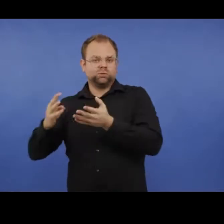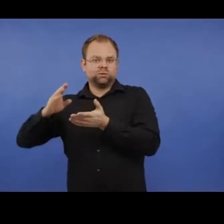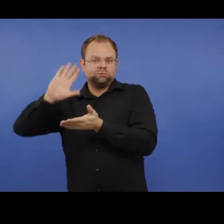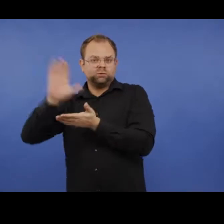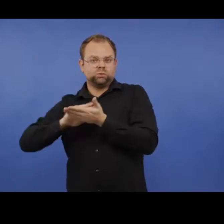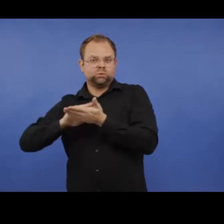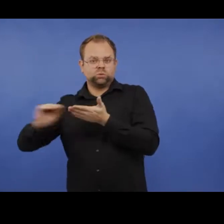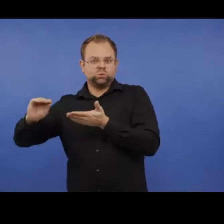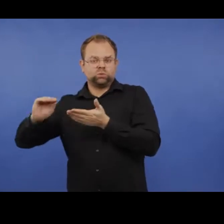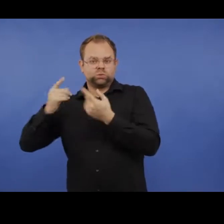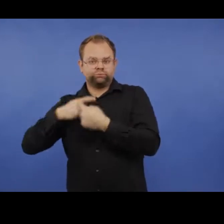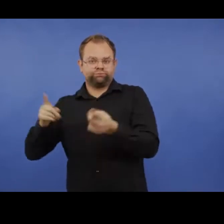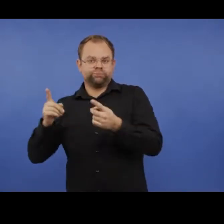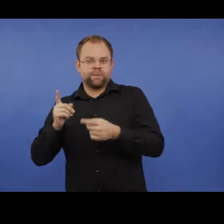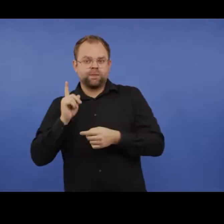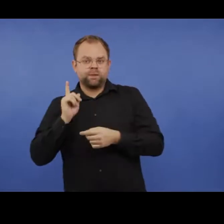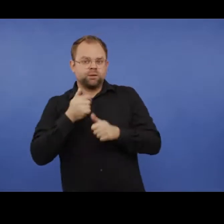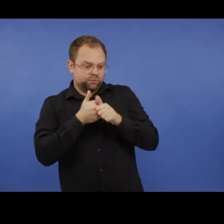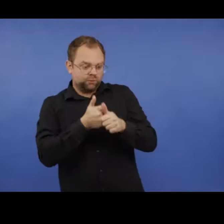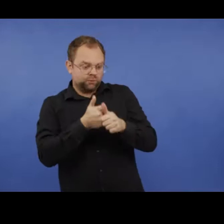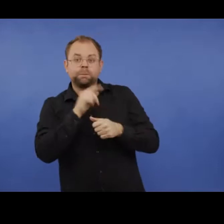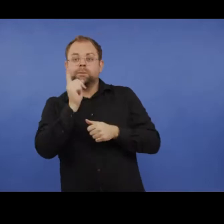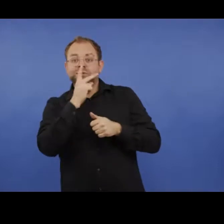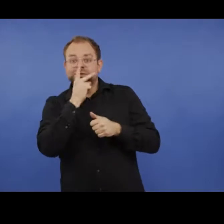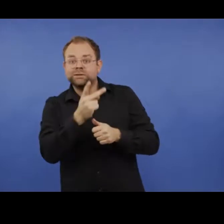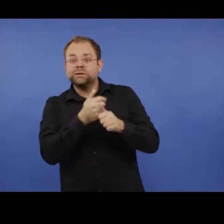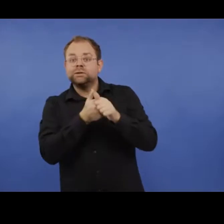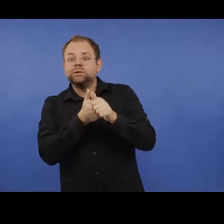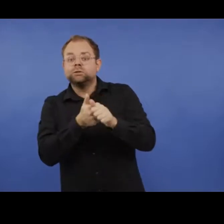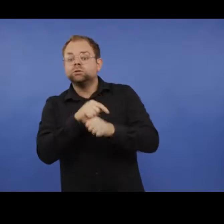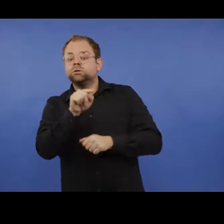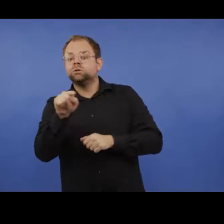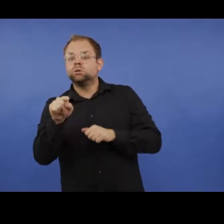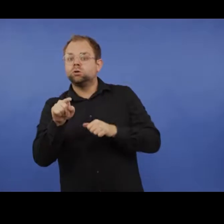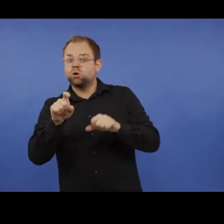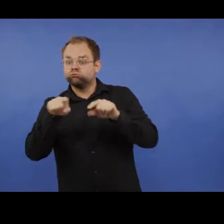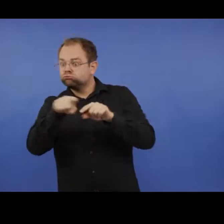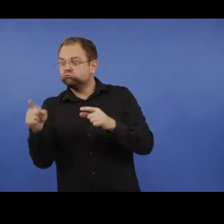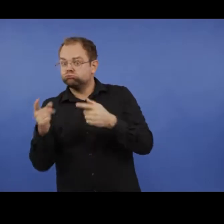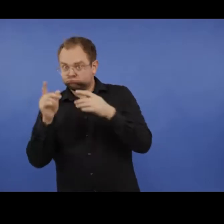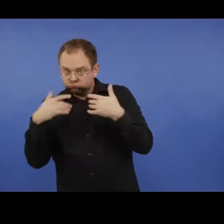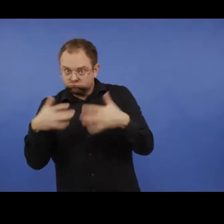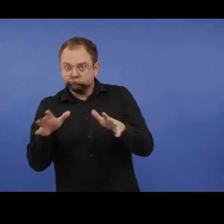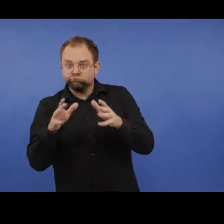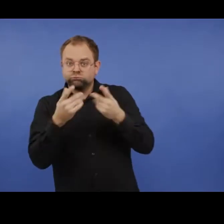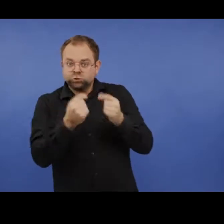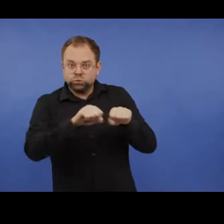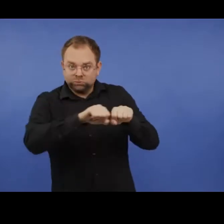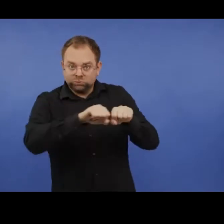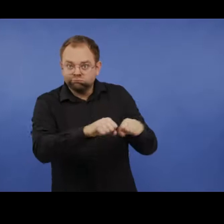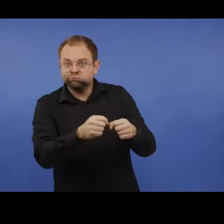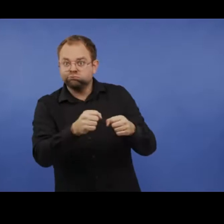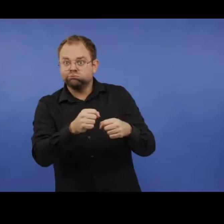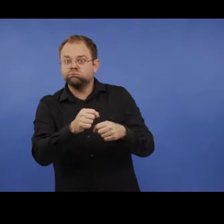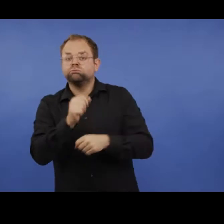were harmed. Thank you, Gerard, for this opportunity. Thank you so much, Haitham. It's great to